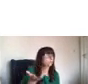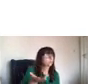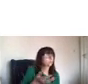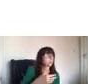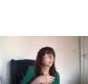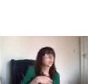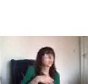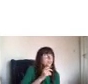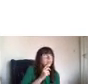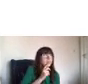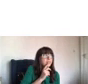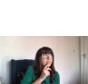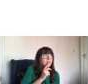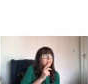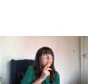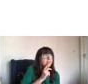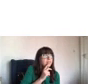employment law.